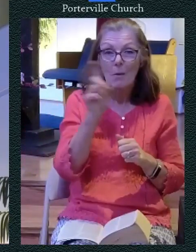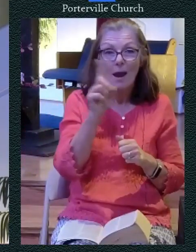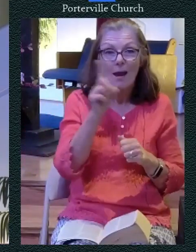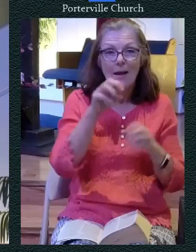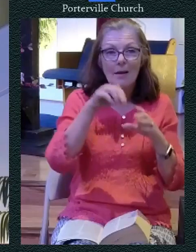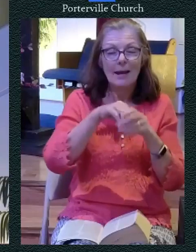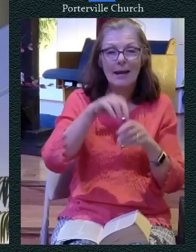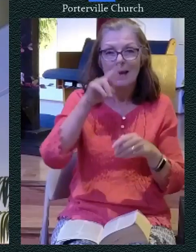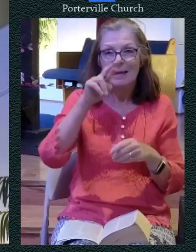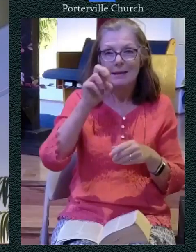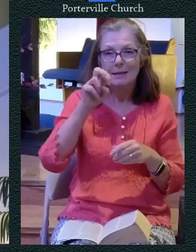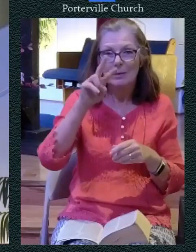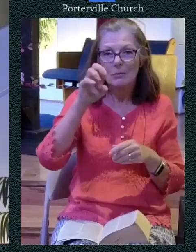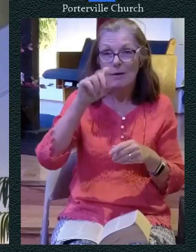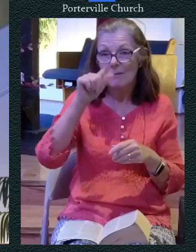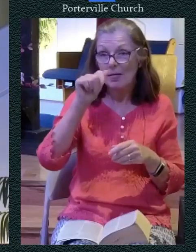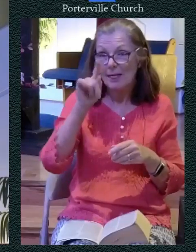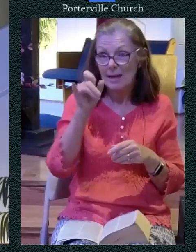and the horses, those